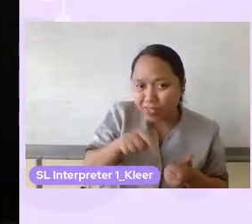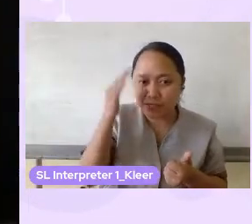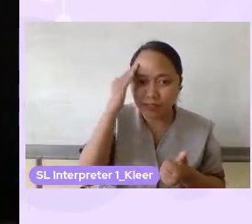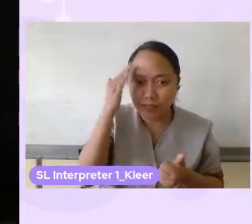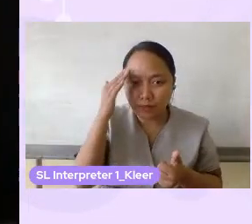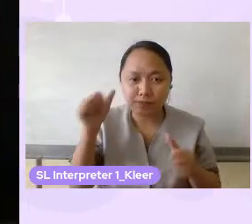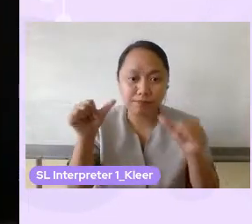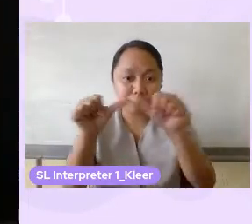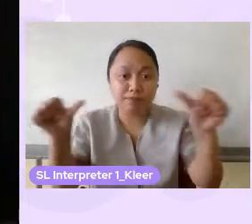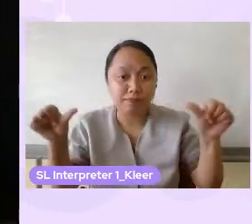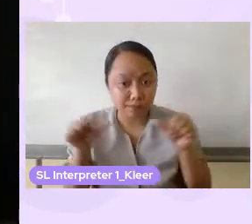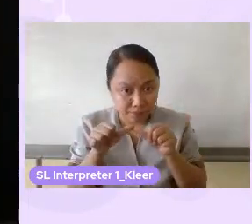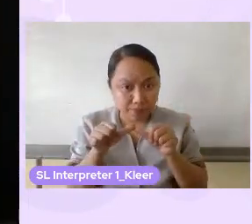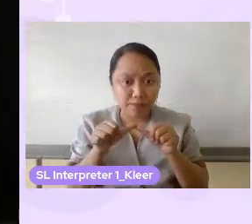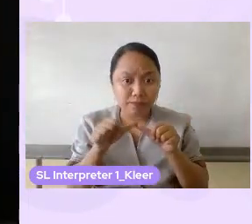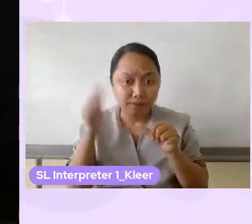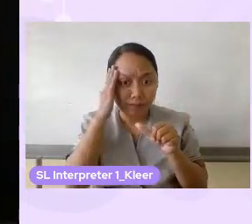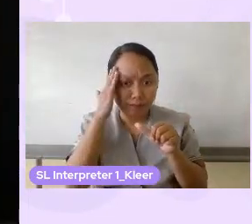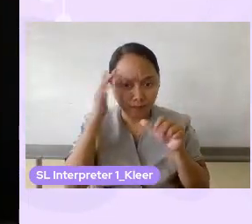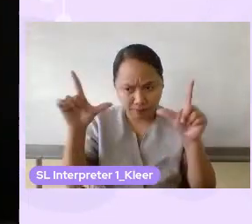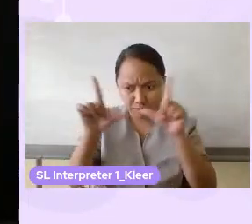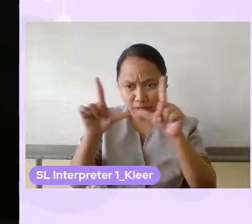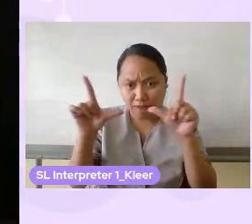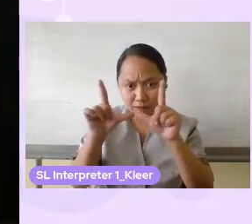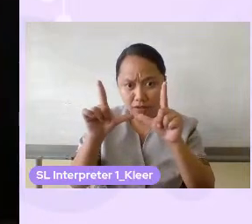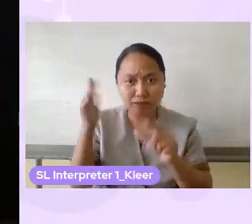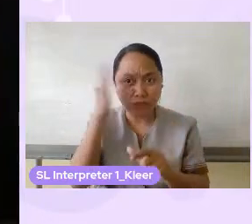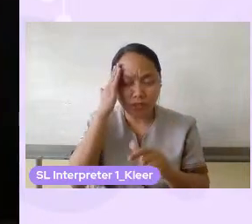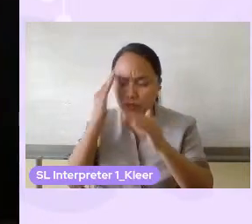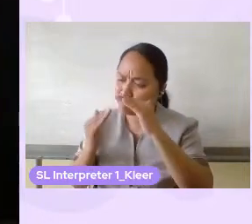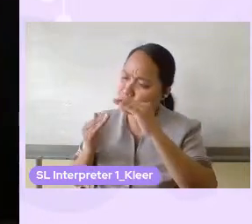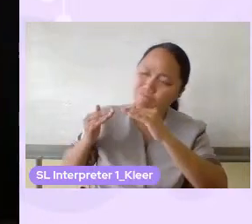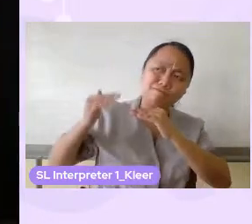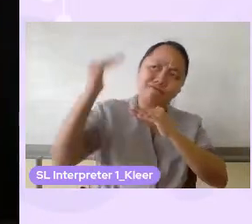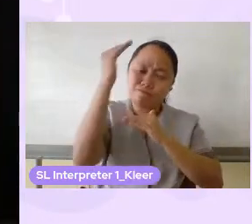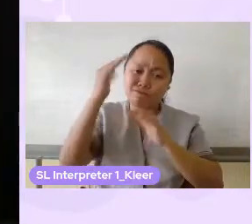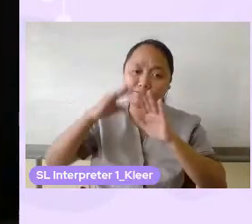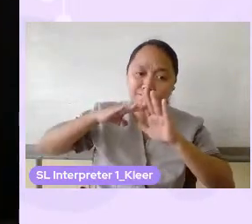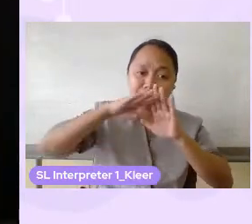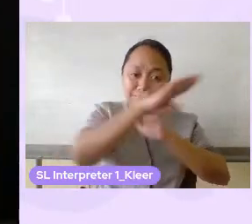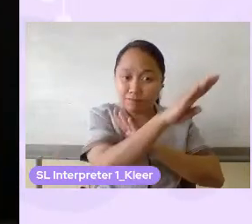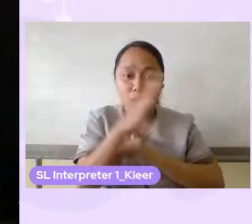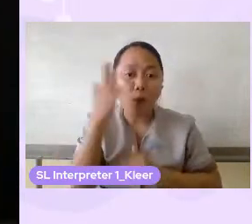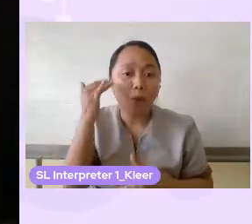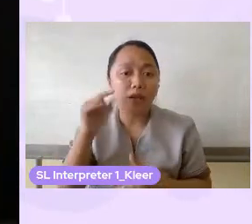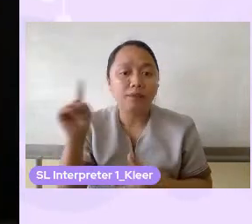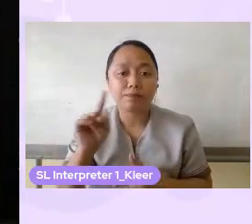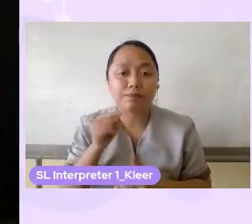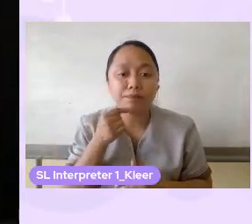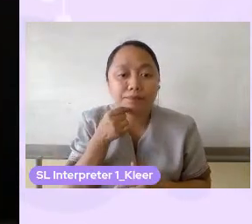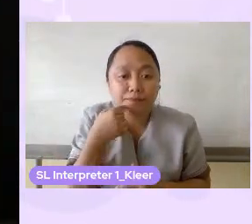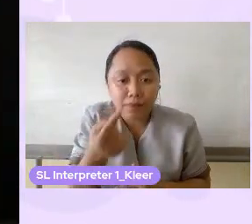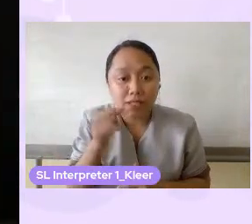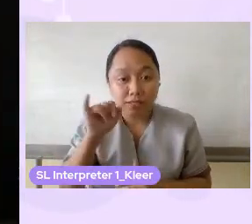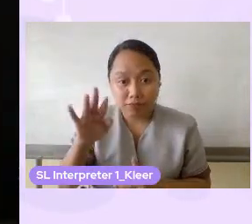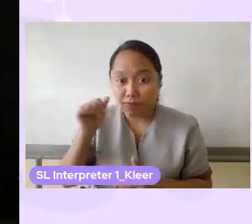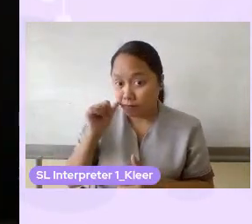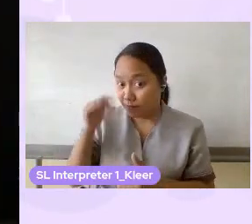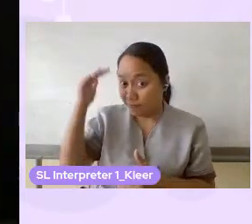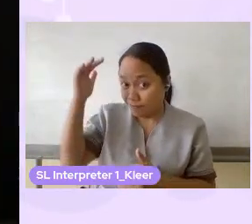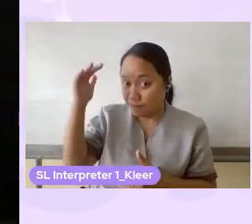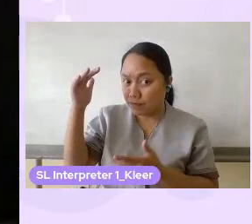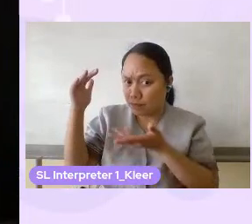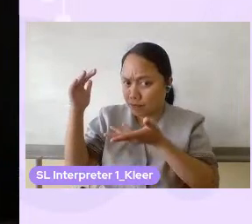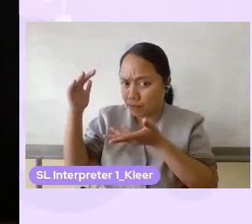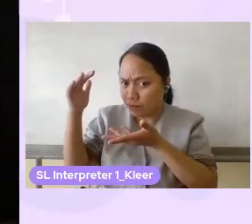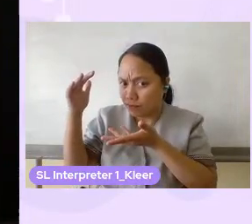to increase the level of knowledge of our women. Kasi sa ngayon, ang masasabi natin, pag sinabing kababaihan, mag-encode-encode